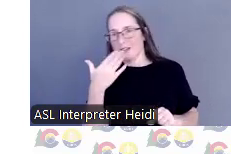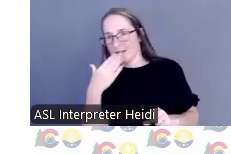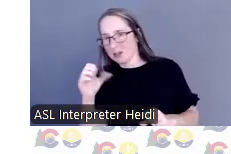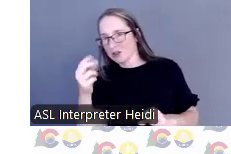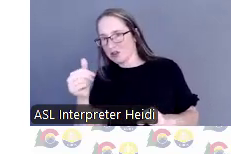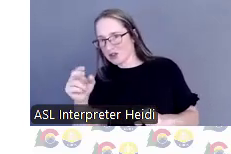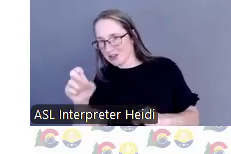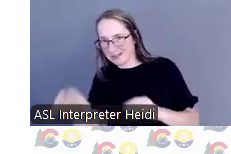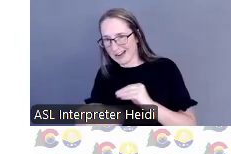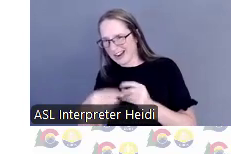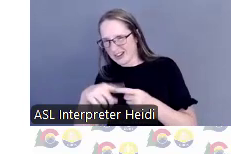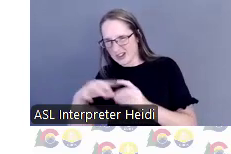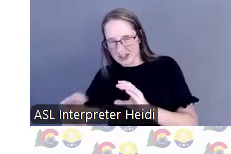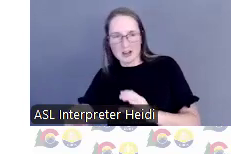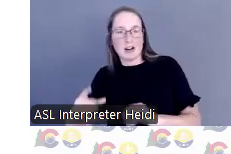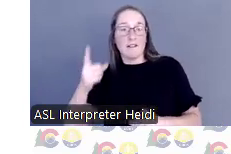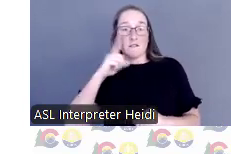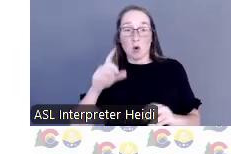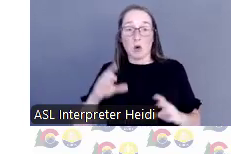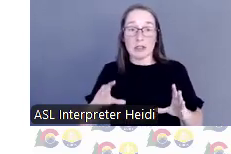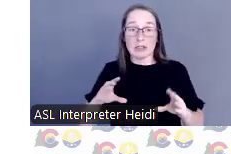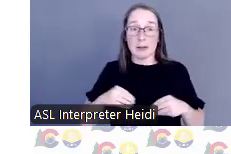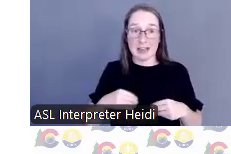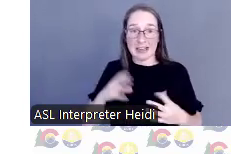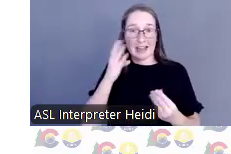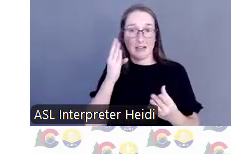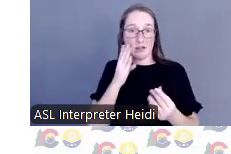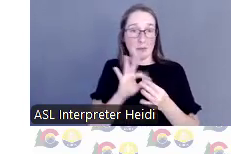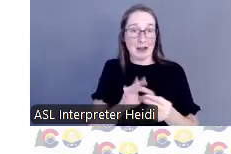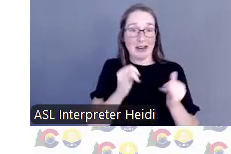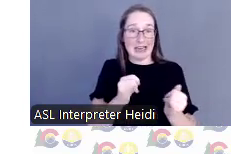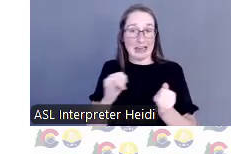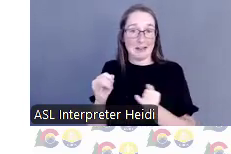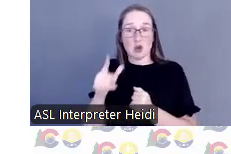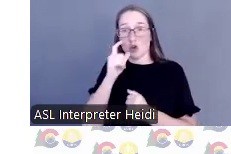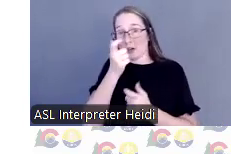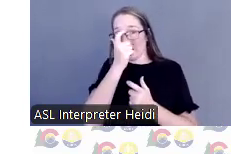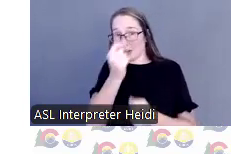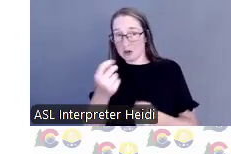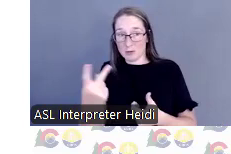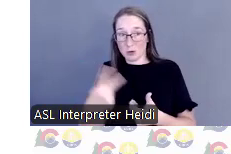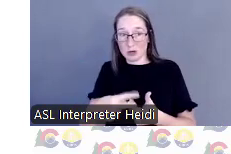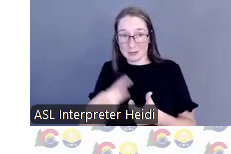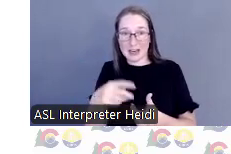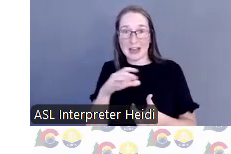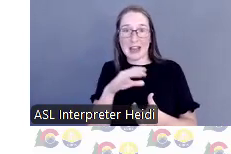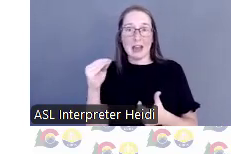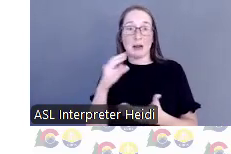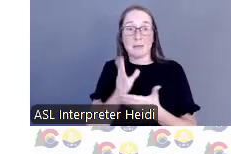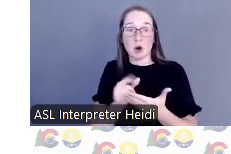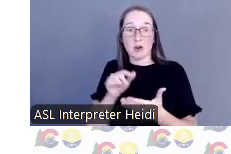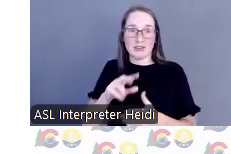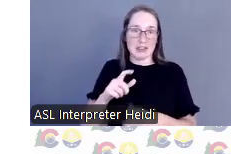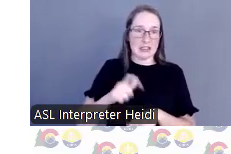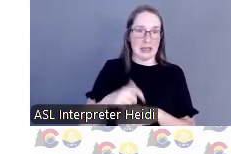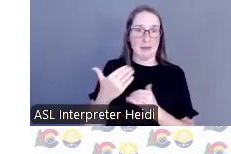for popping that into the chat. We're accepting information about individuals who are interested in participating and being part of this